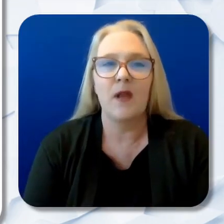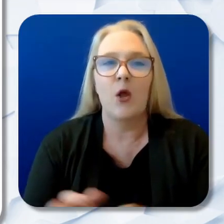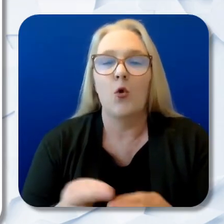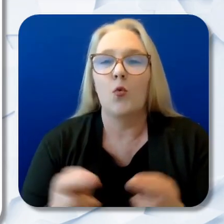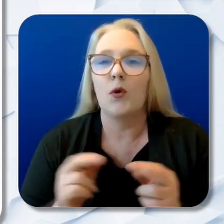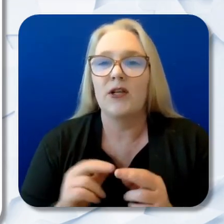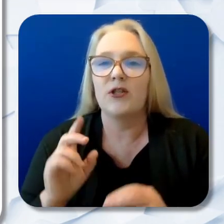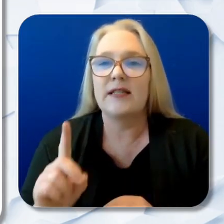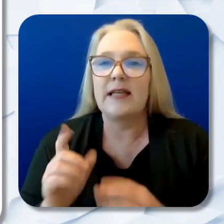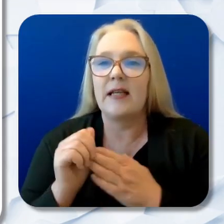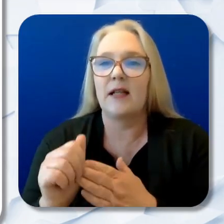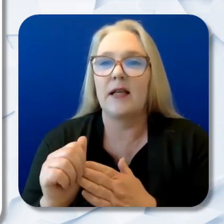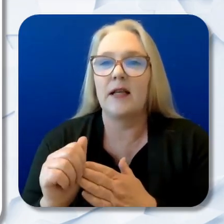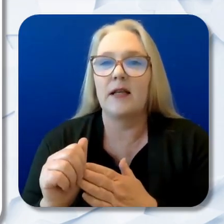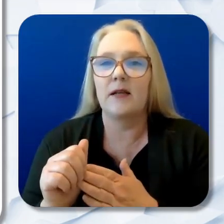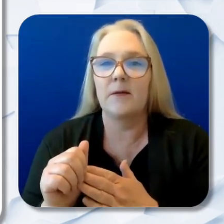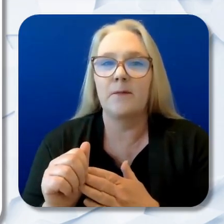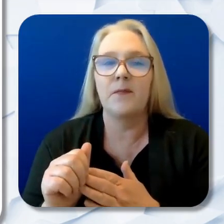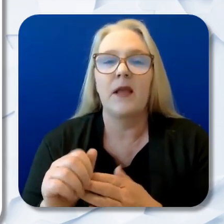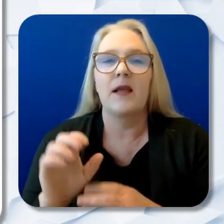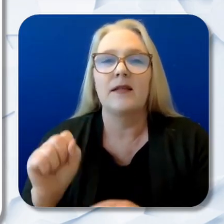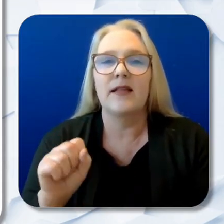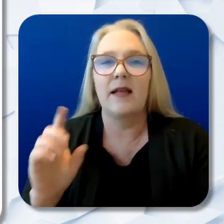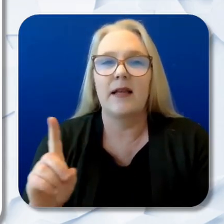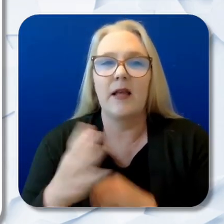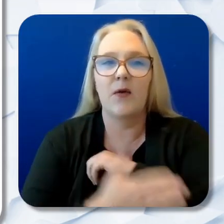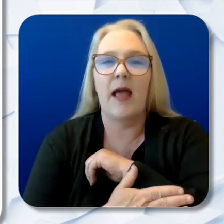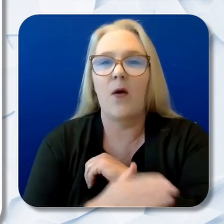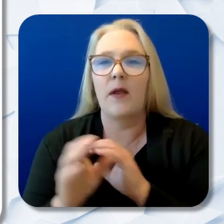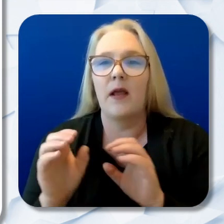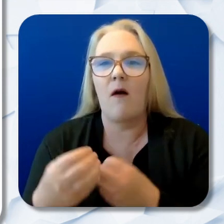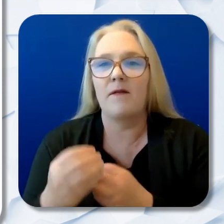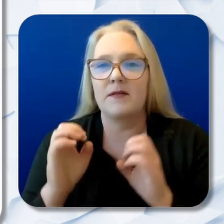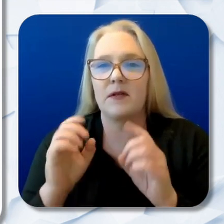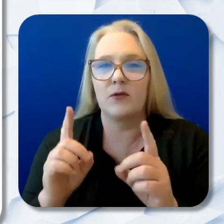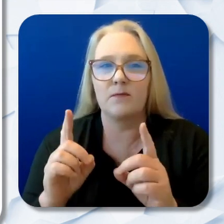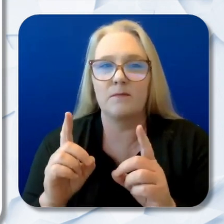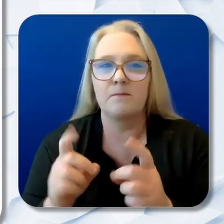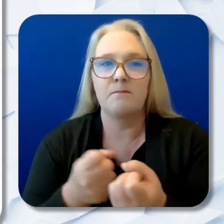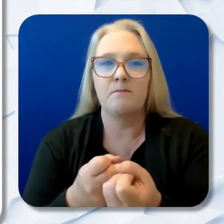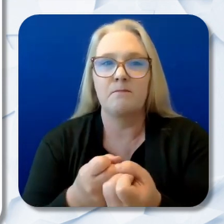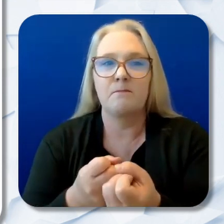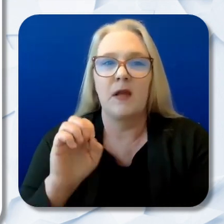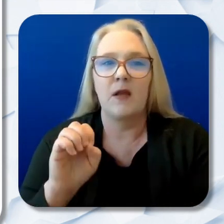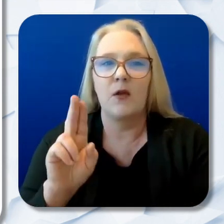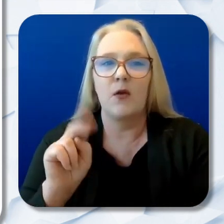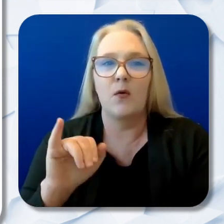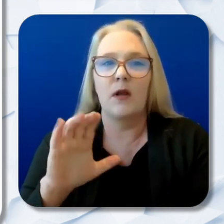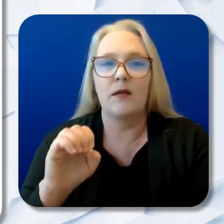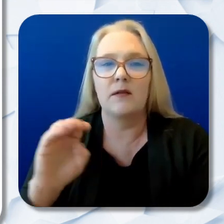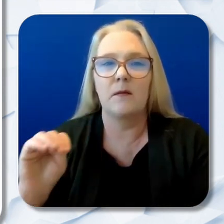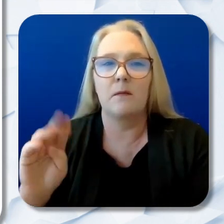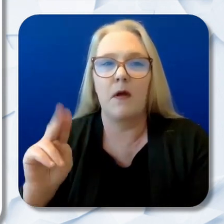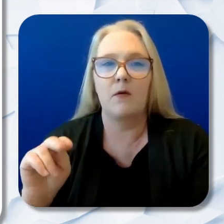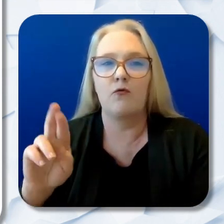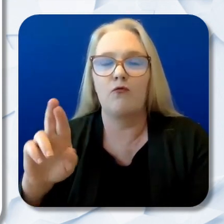D lead is San Diego County Office of Education, supported by Eunice Monroe. And Region D's email